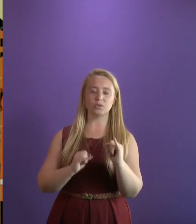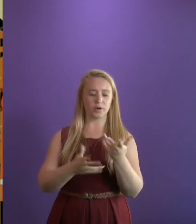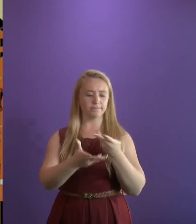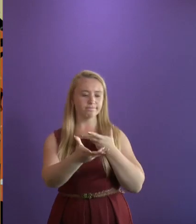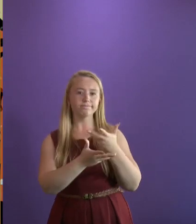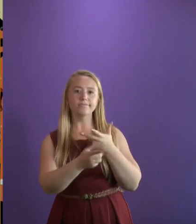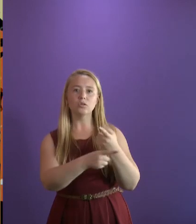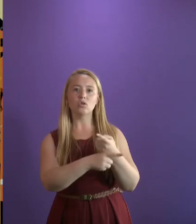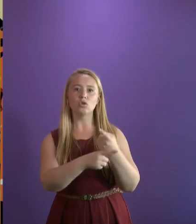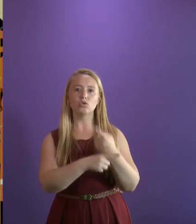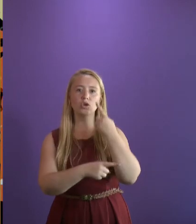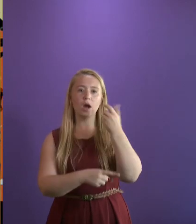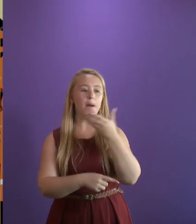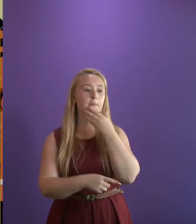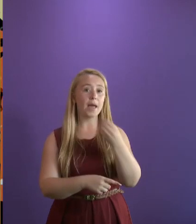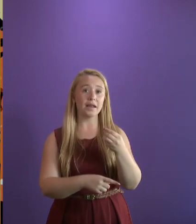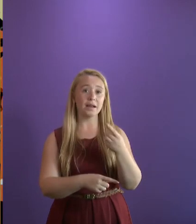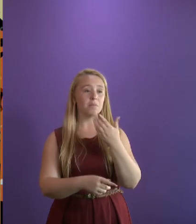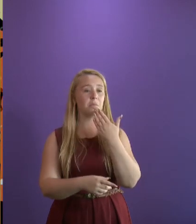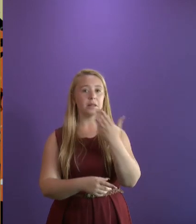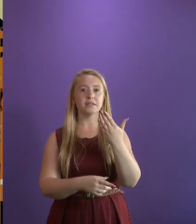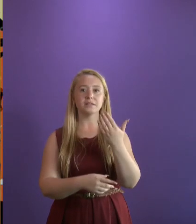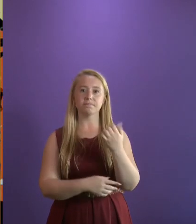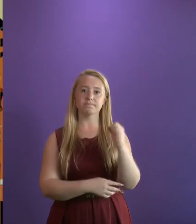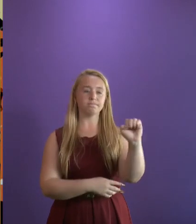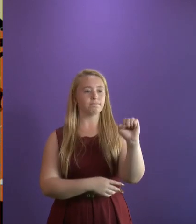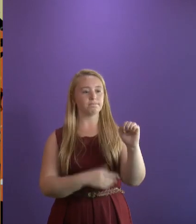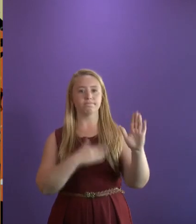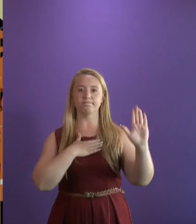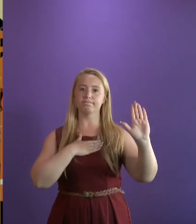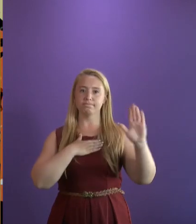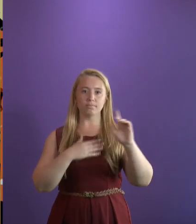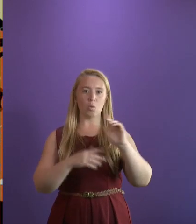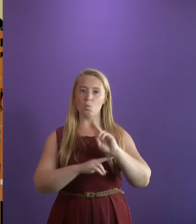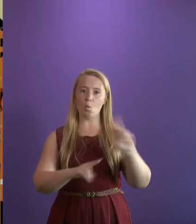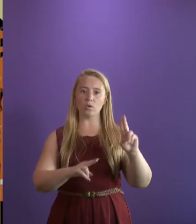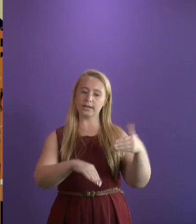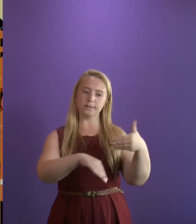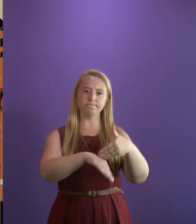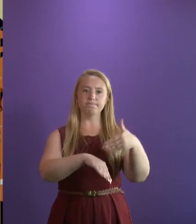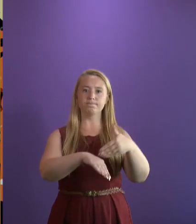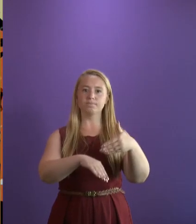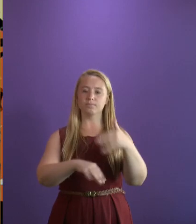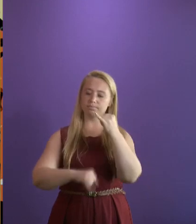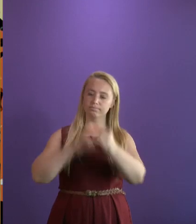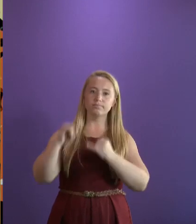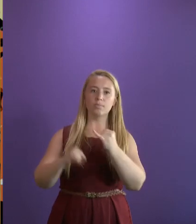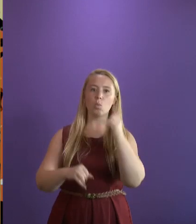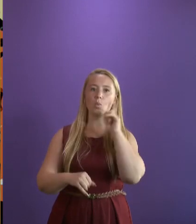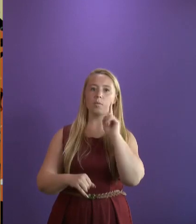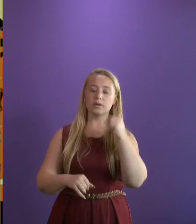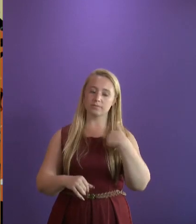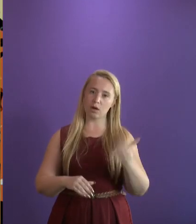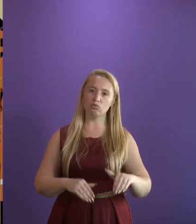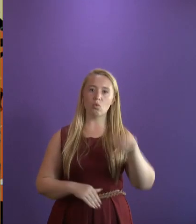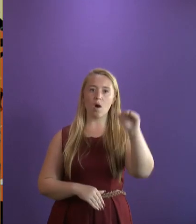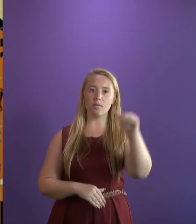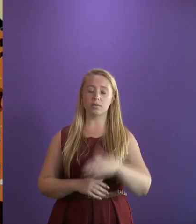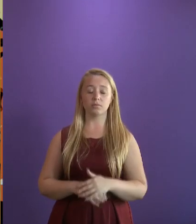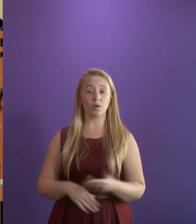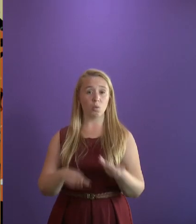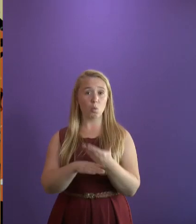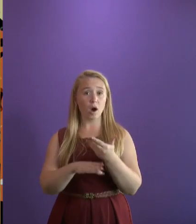pledge that they won't commit violence against women as they're growing up. So I think, you know, yes, we've got a long way to go, but there's a lot of actual really good work happening